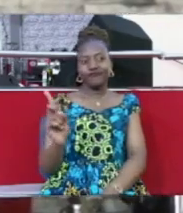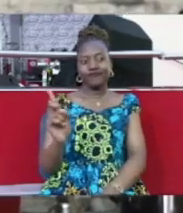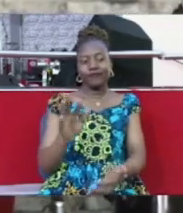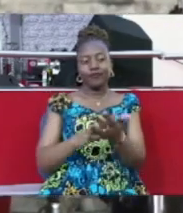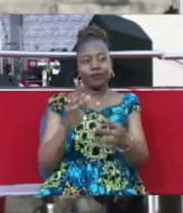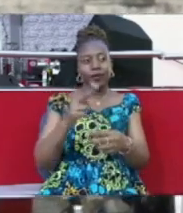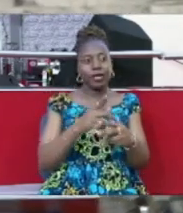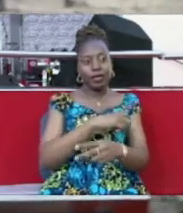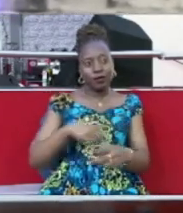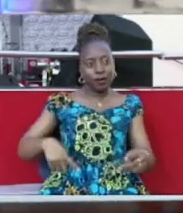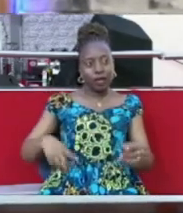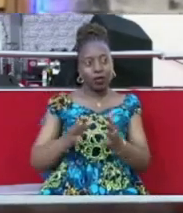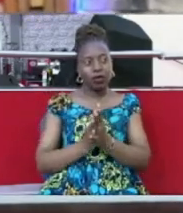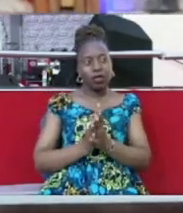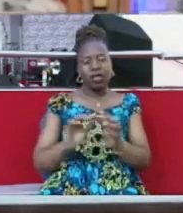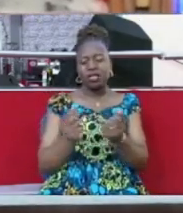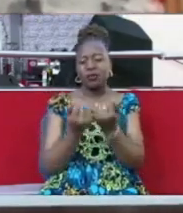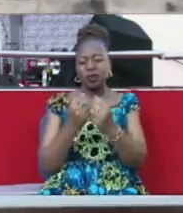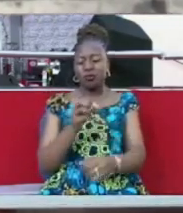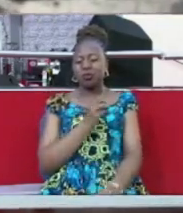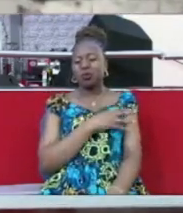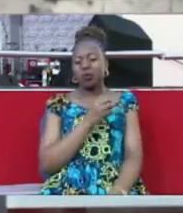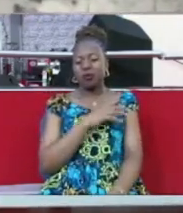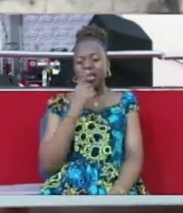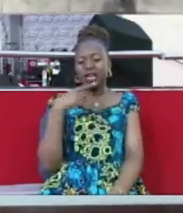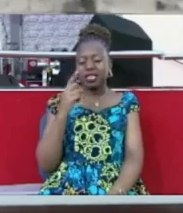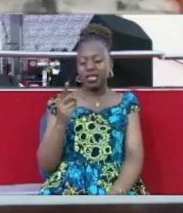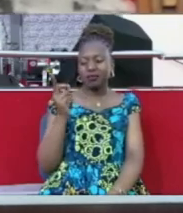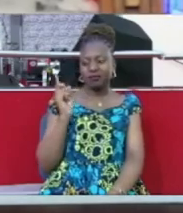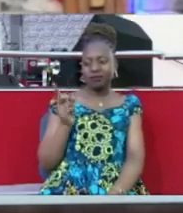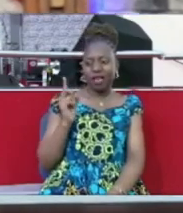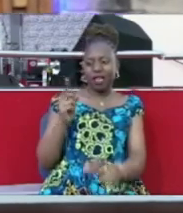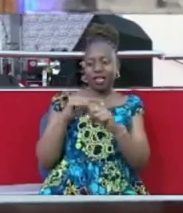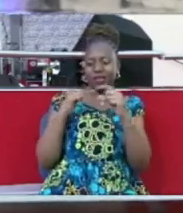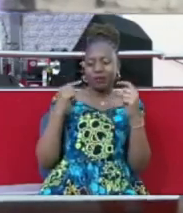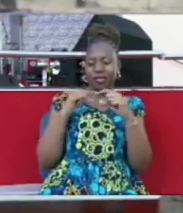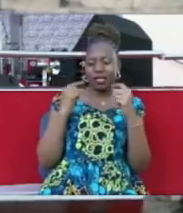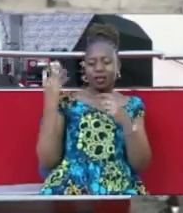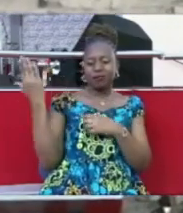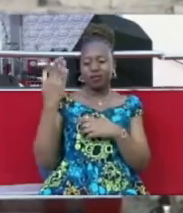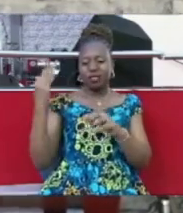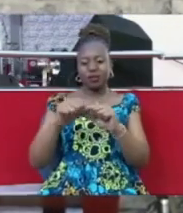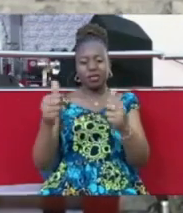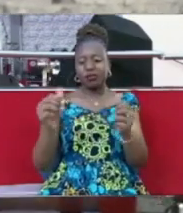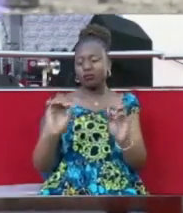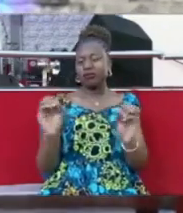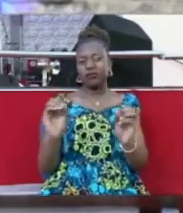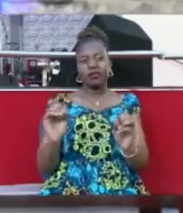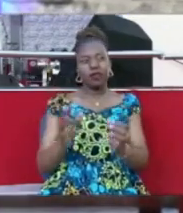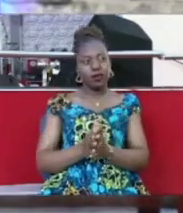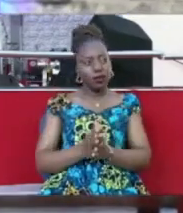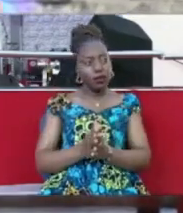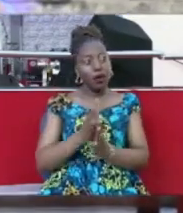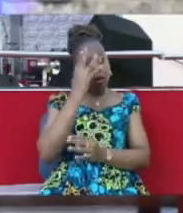name of the Lord. Amen. In Jesus. You won't say that that preacher didn't have the word. Because